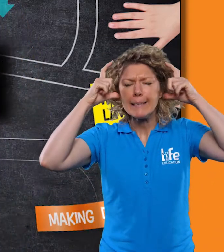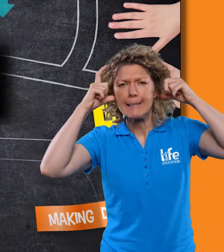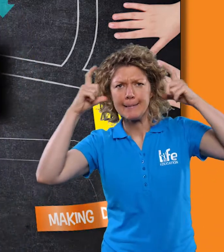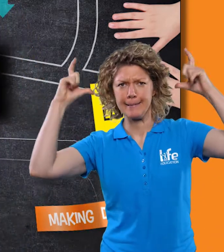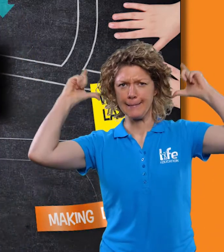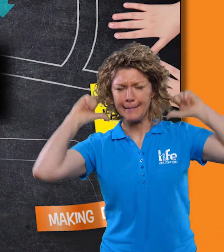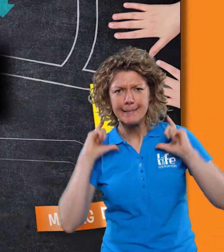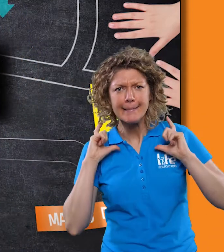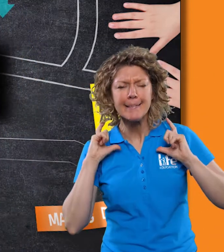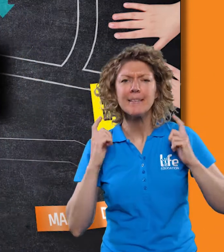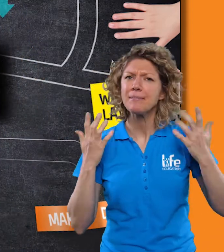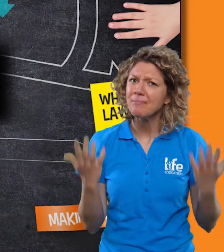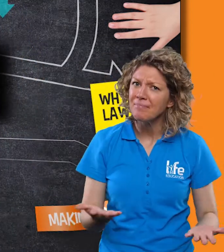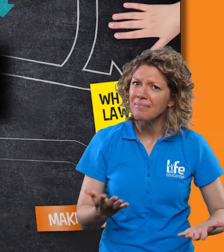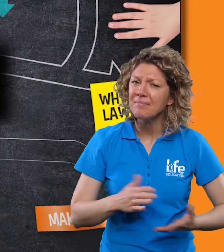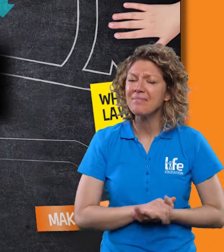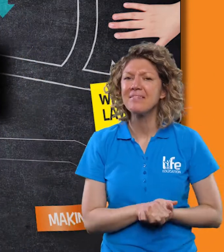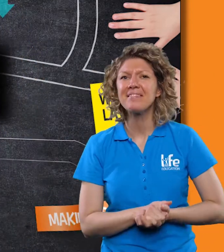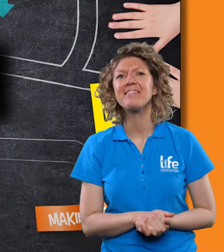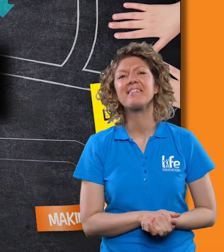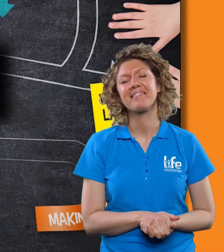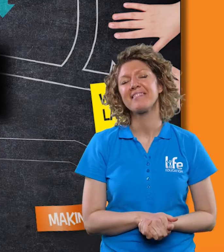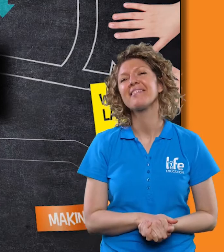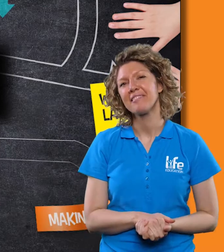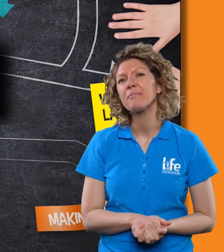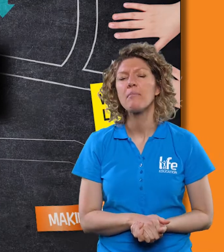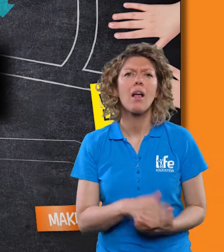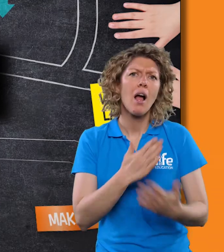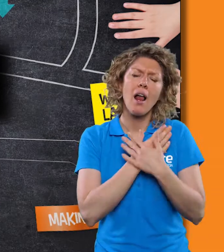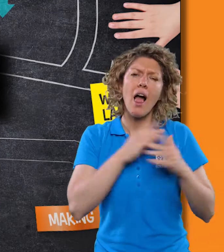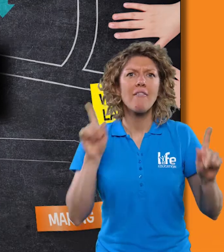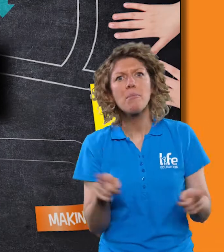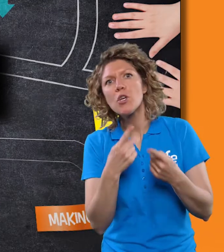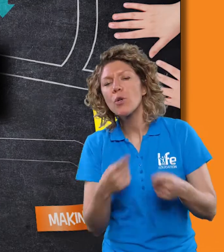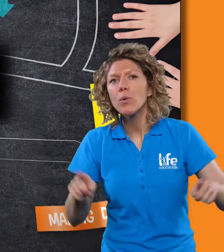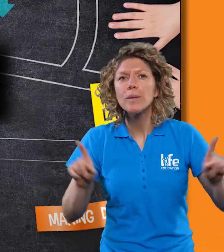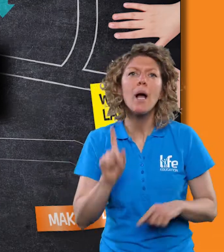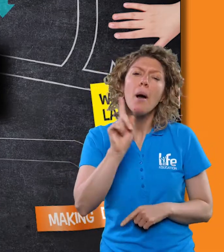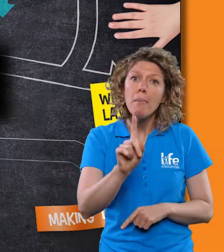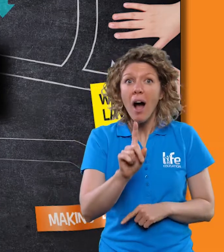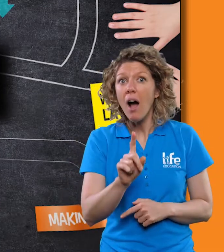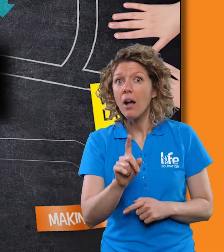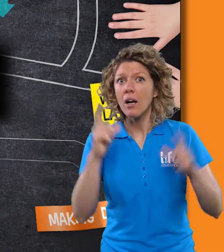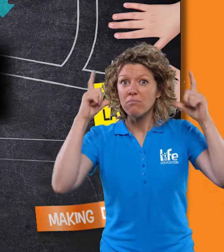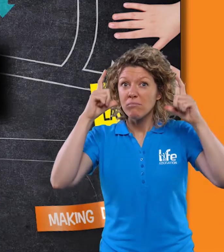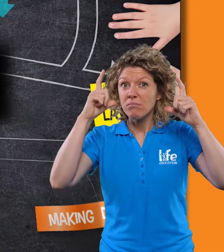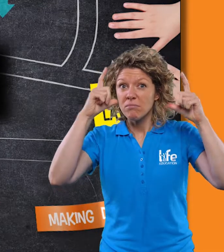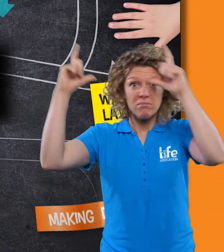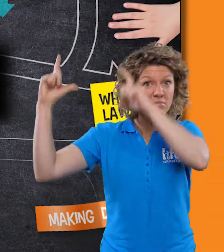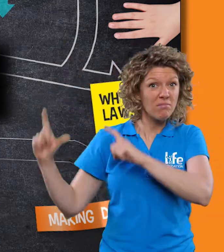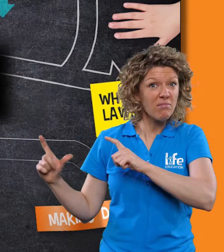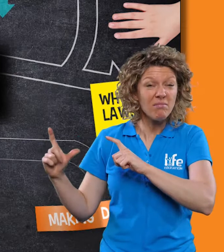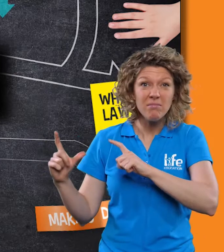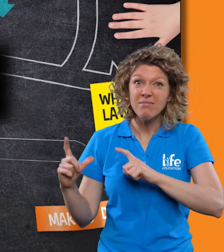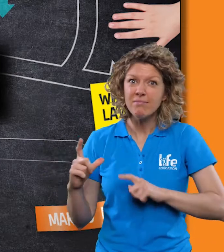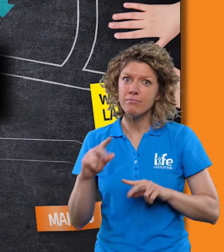Harold, thank you. I know you love your music, but if just for a moment, if you could keep your headphones off, because